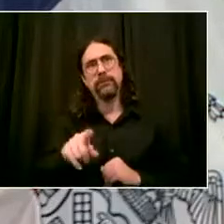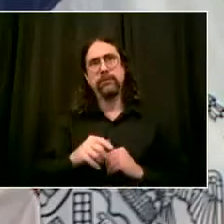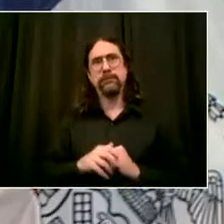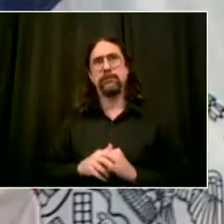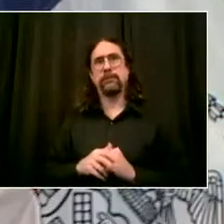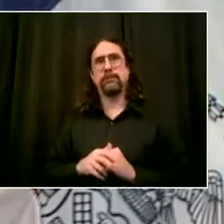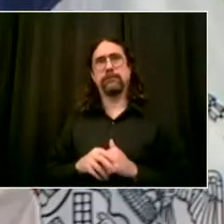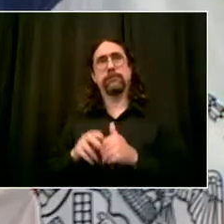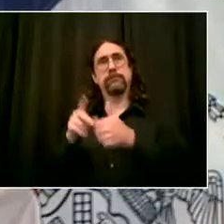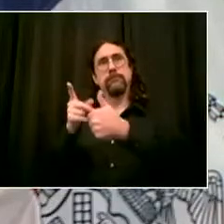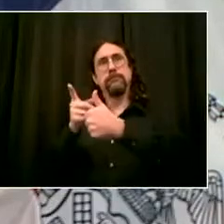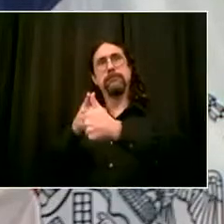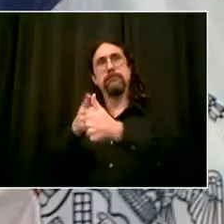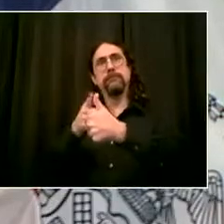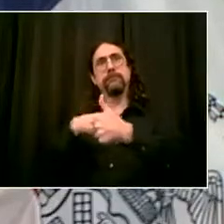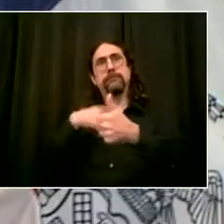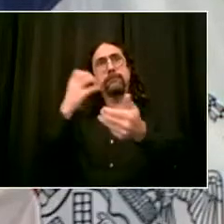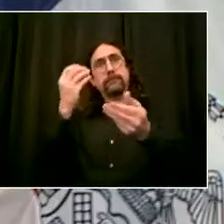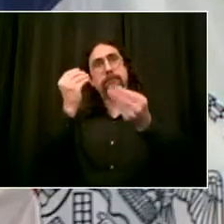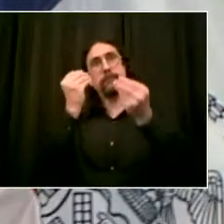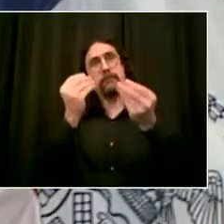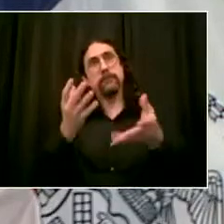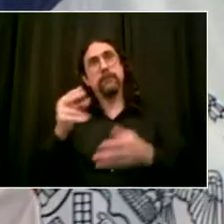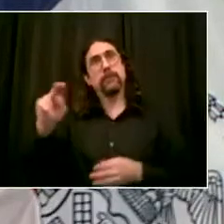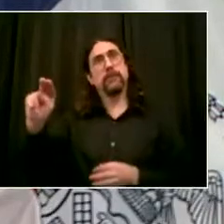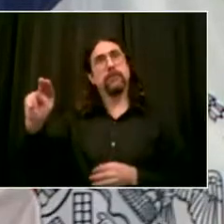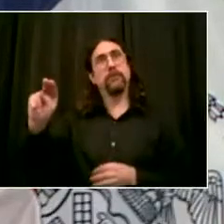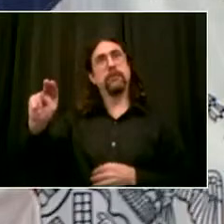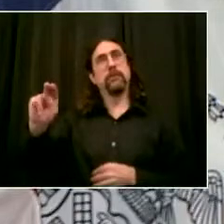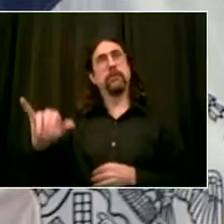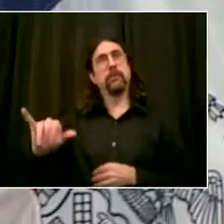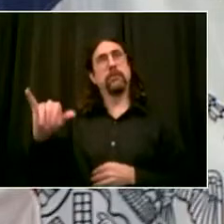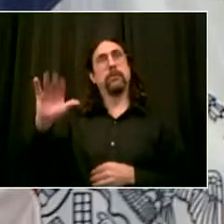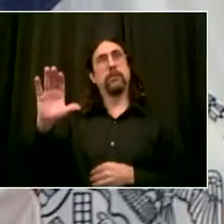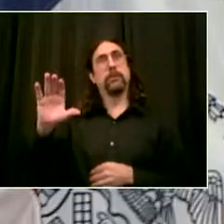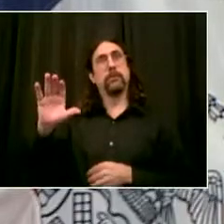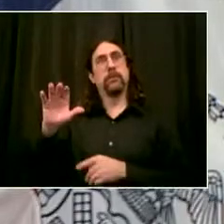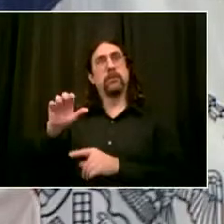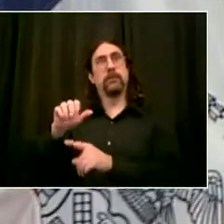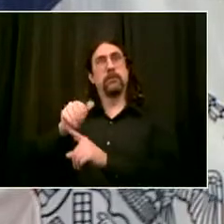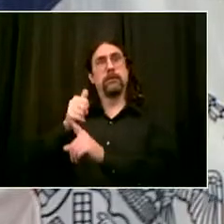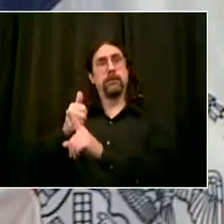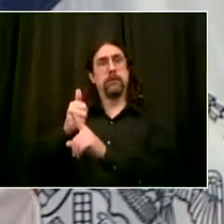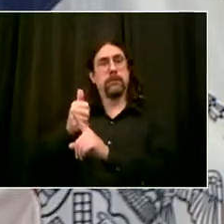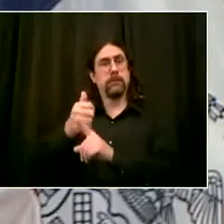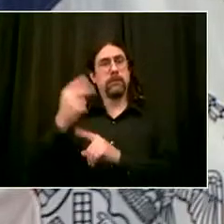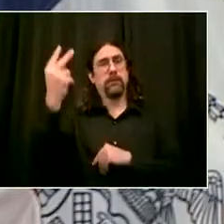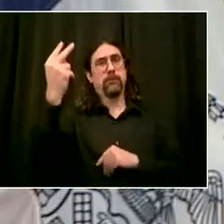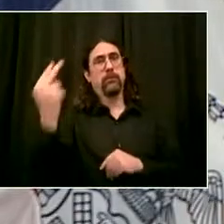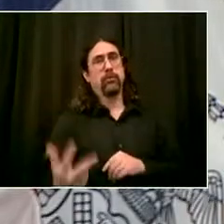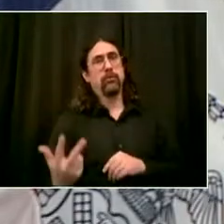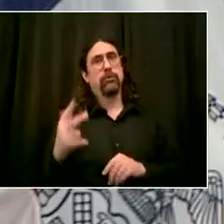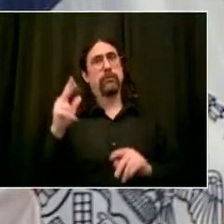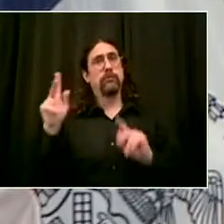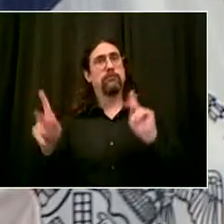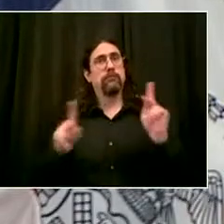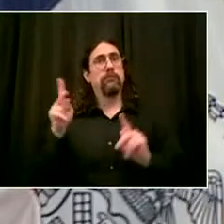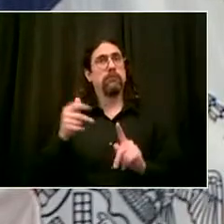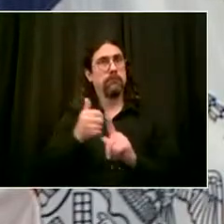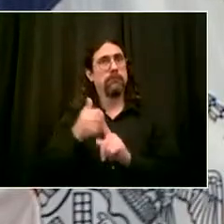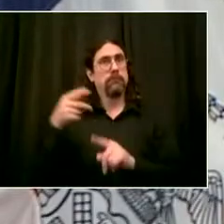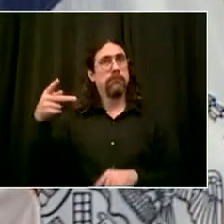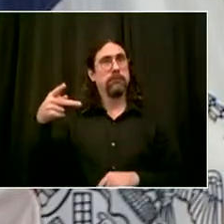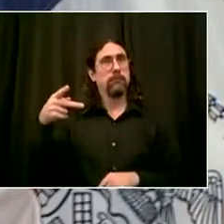exclusion that has affected Asian communities deeply questionably not only in the past history of this country and this city but even